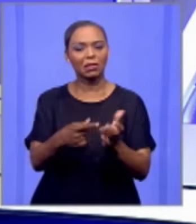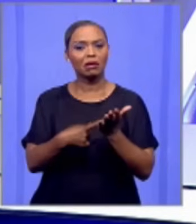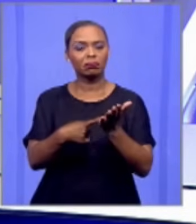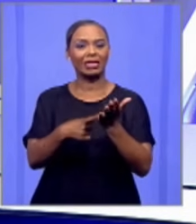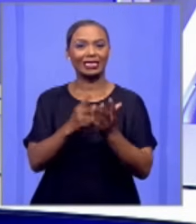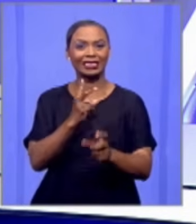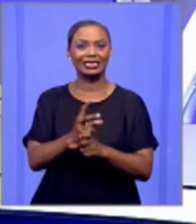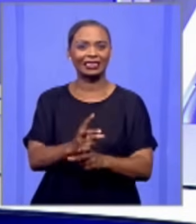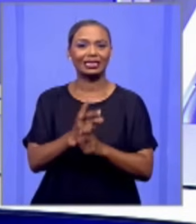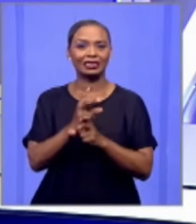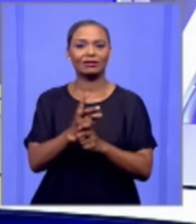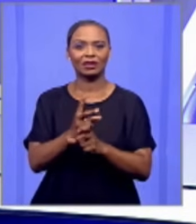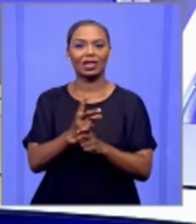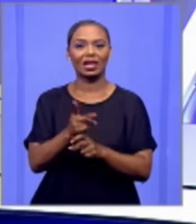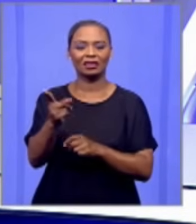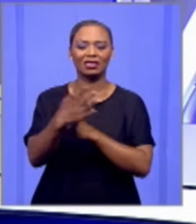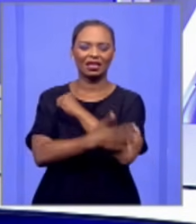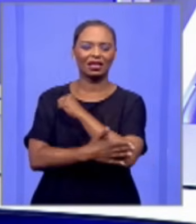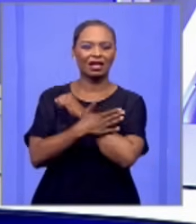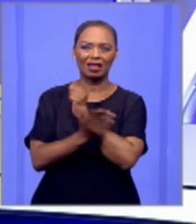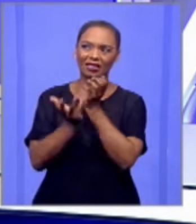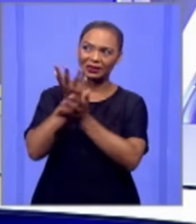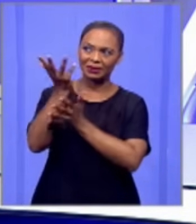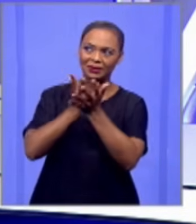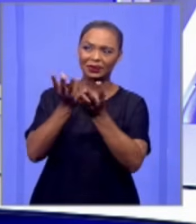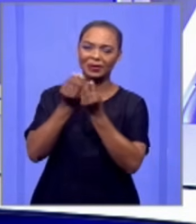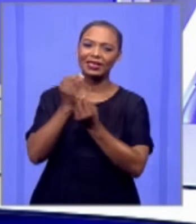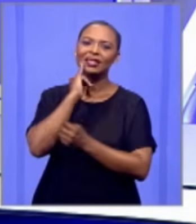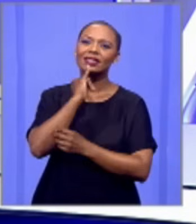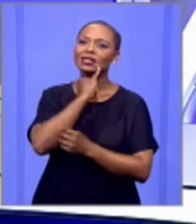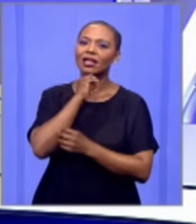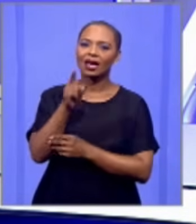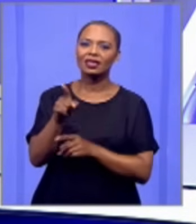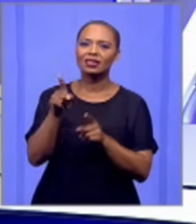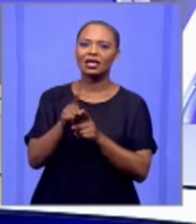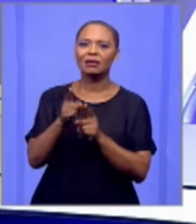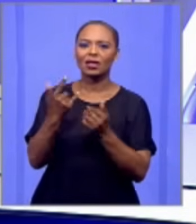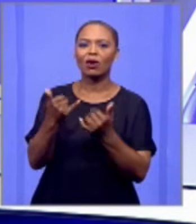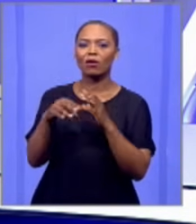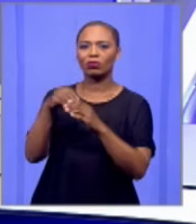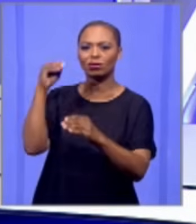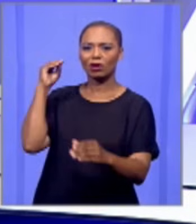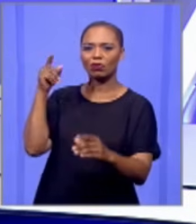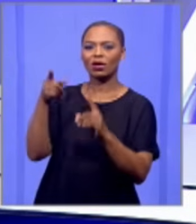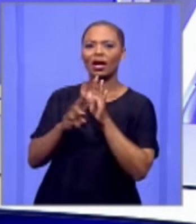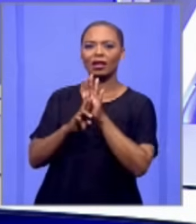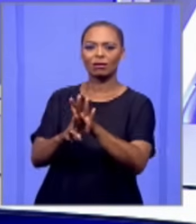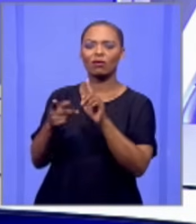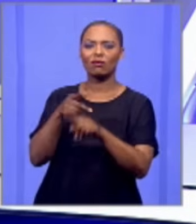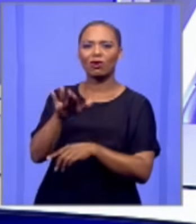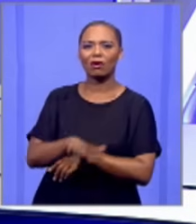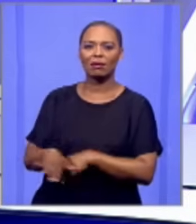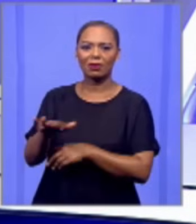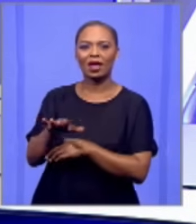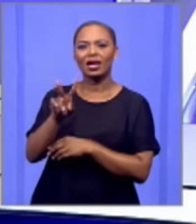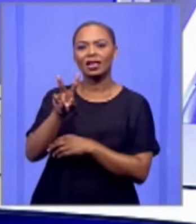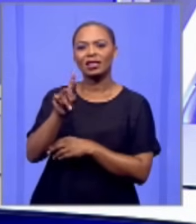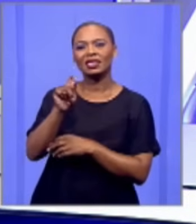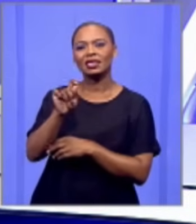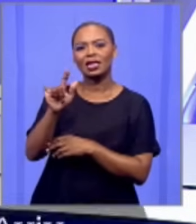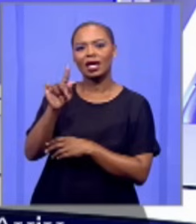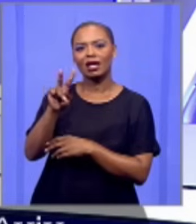thatana malebana le naga ya Israele le go gogela morago dikemedi tša yona ka moka go tšwa ka Tel Aviv go rerišana ka